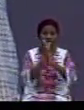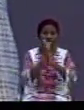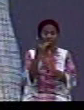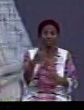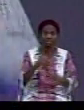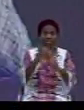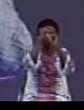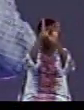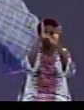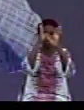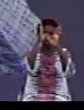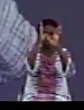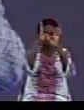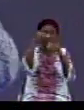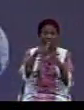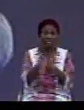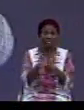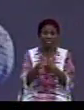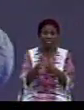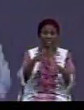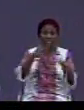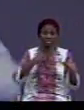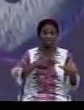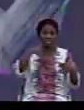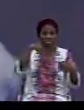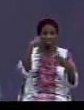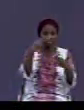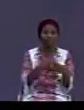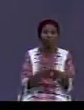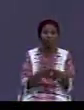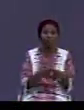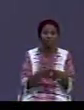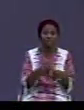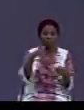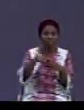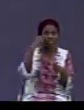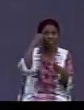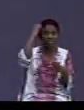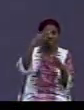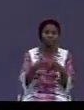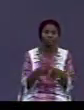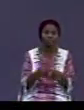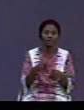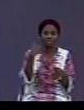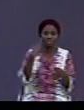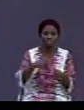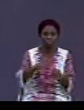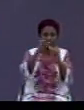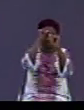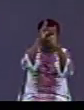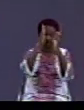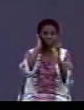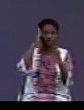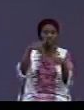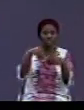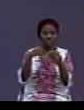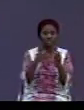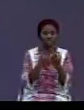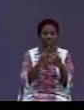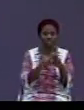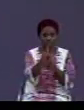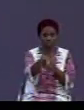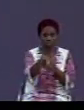Father in my name, in his name, the Father will give it to you.